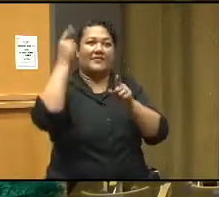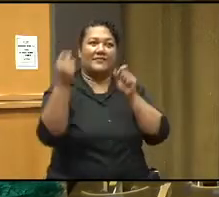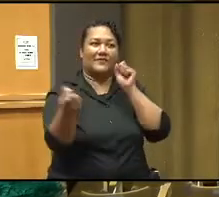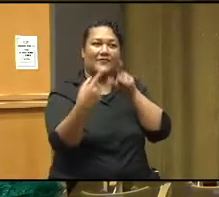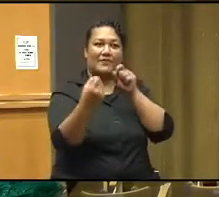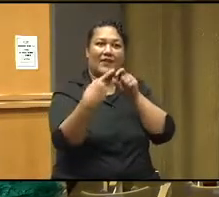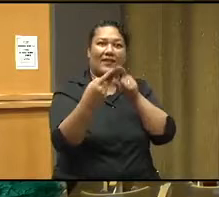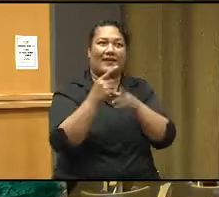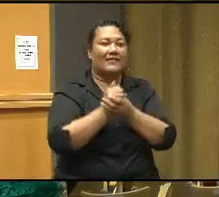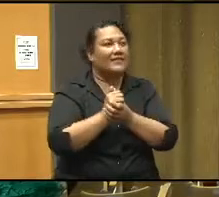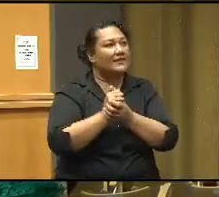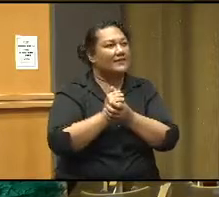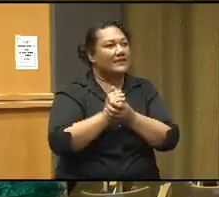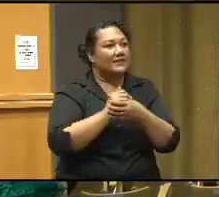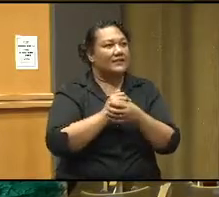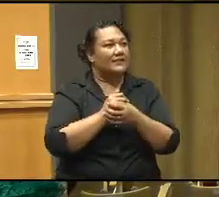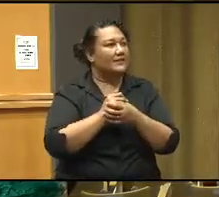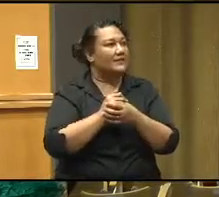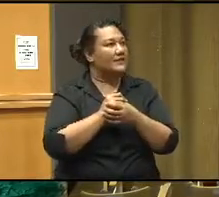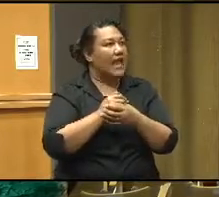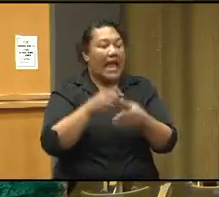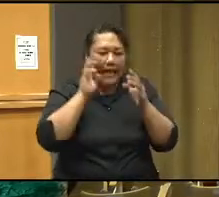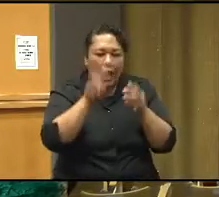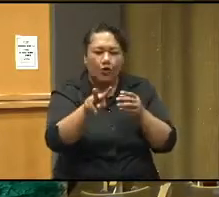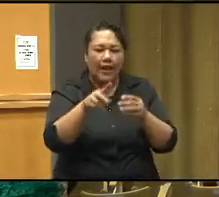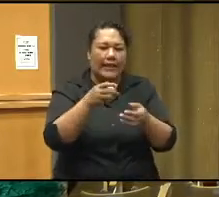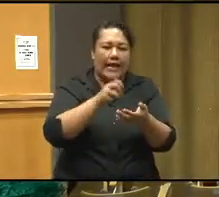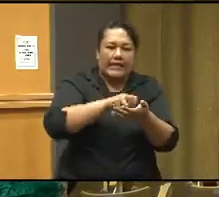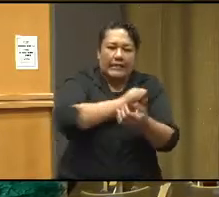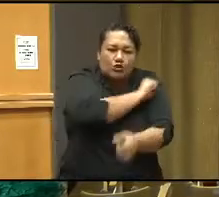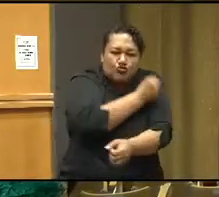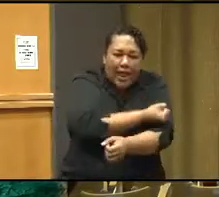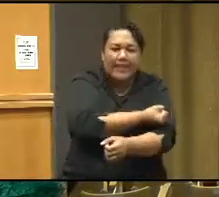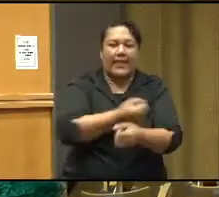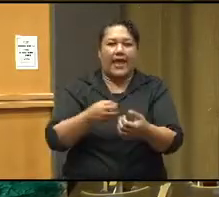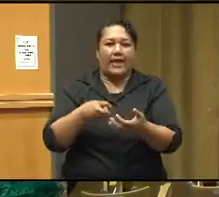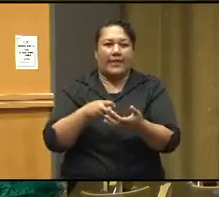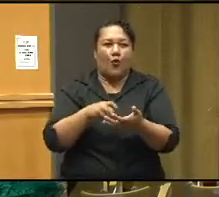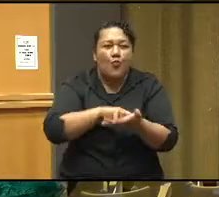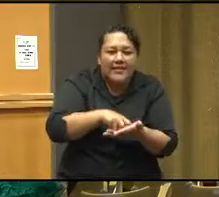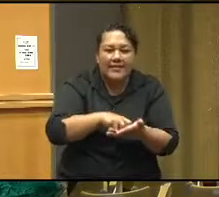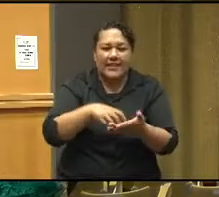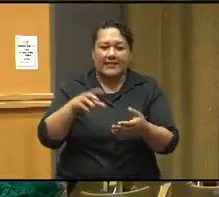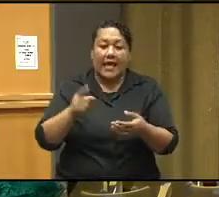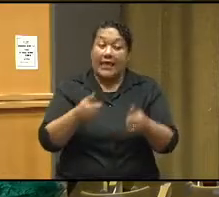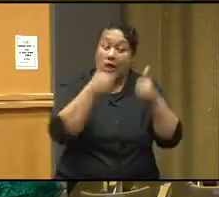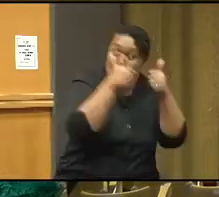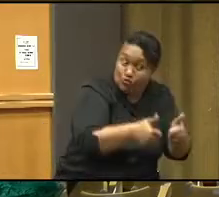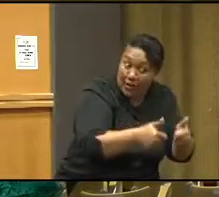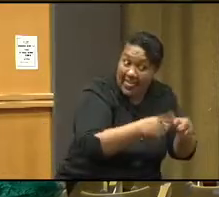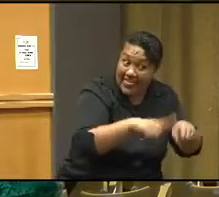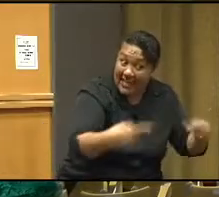finished. Etc. And I look at the strengths and the weaknesses. When I mark assignments, I tell them, these are the good things you've done, these are